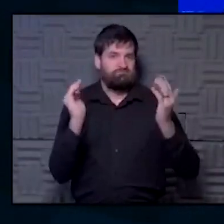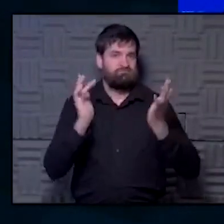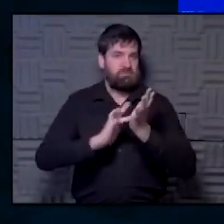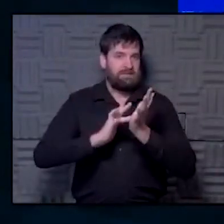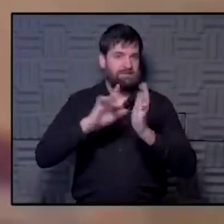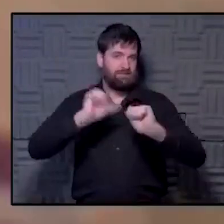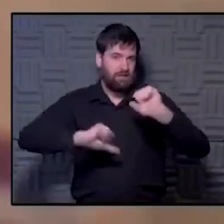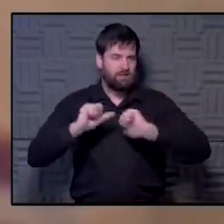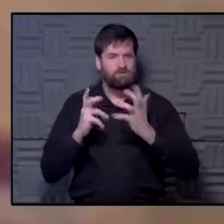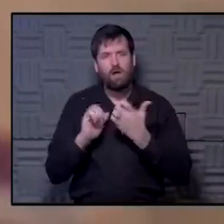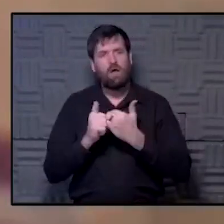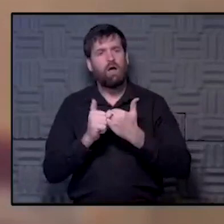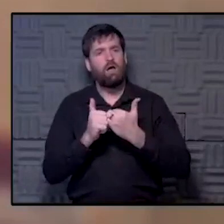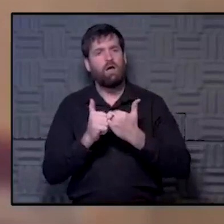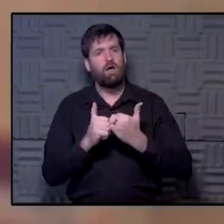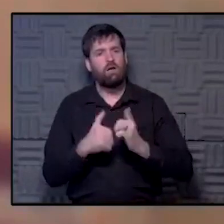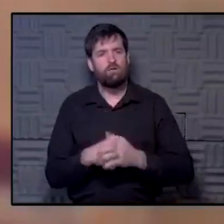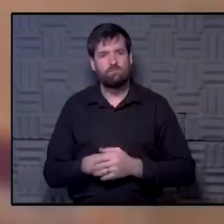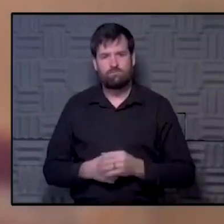and science?